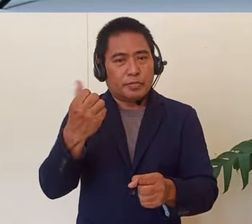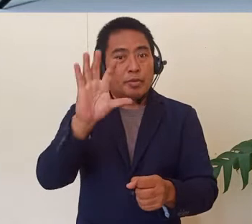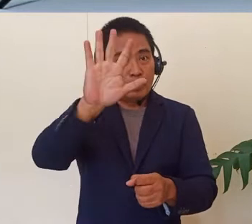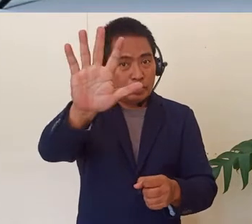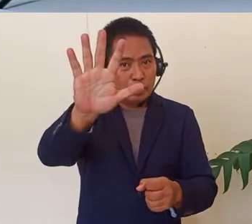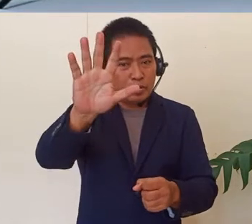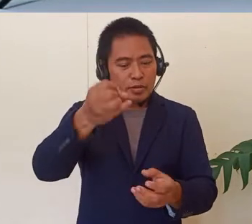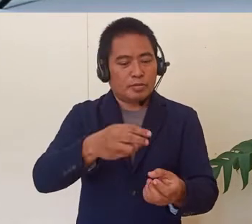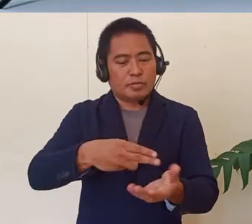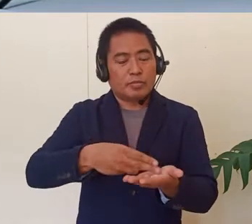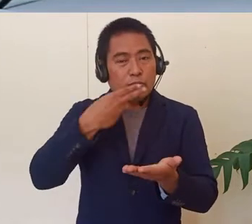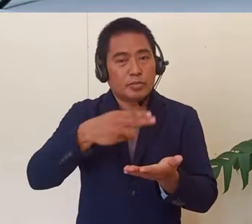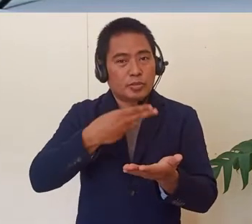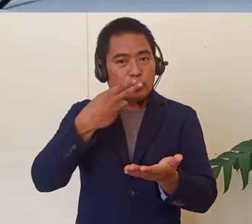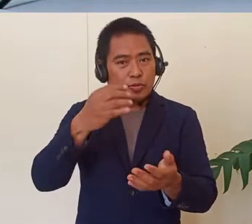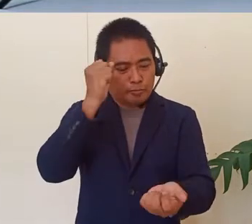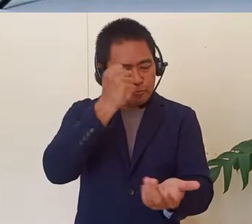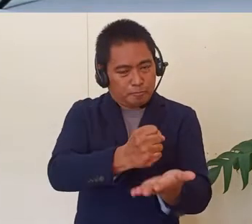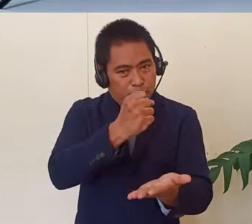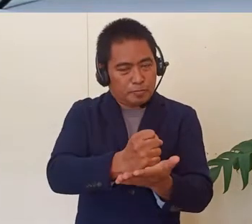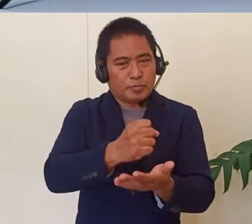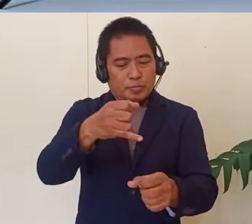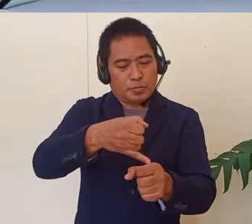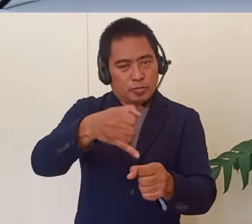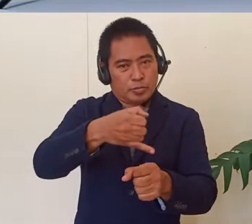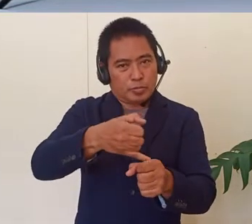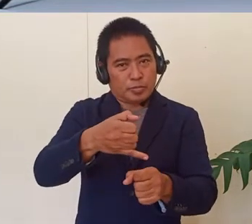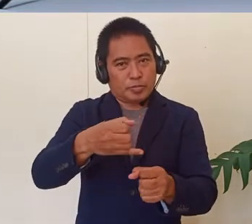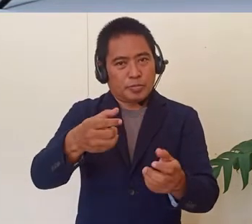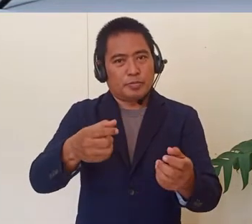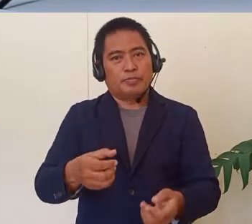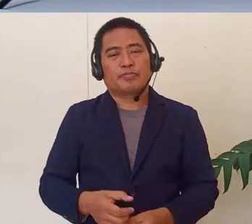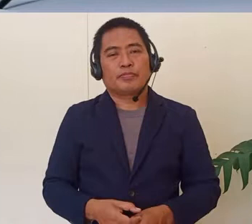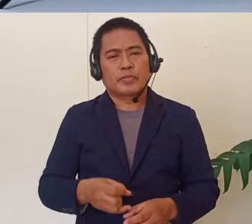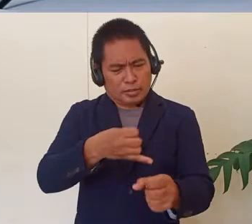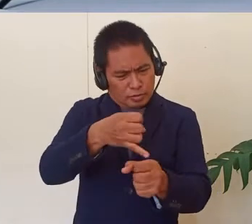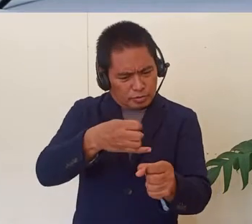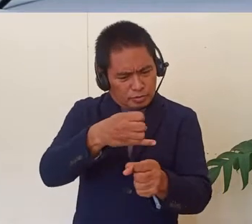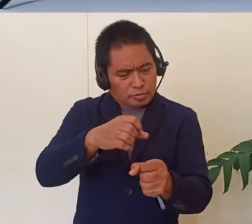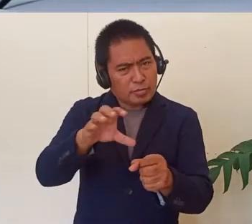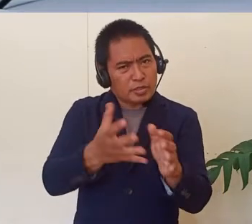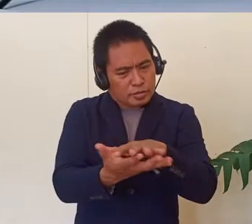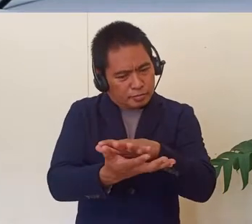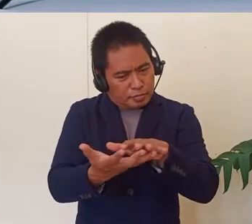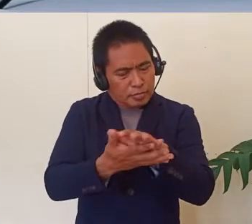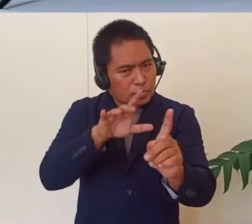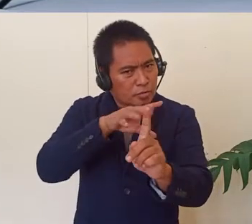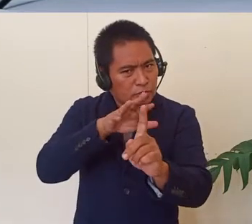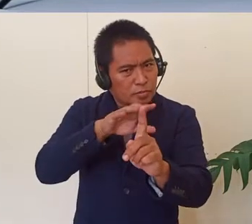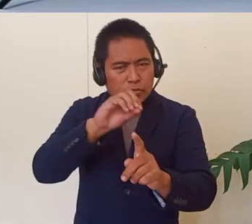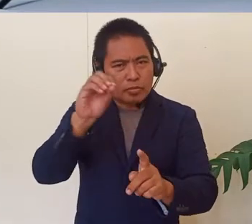Upon stirring, you observe that there is no sign of powdered juice in the first